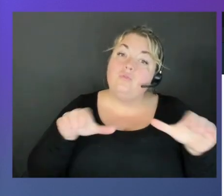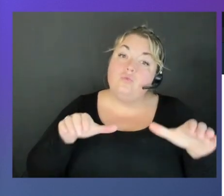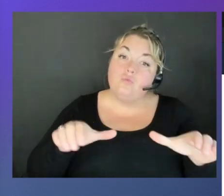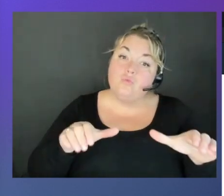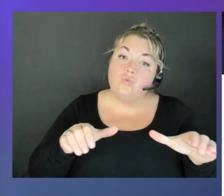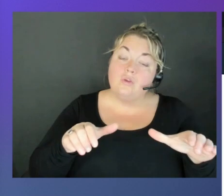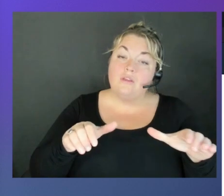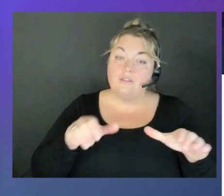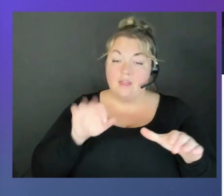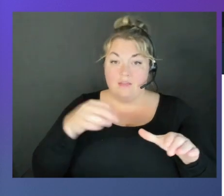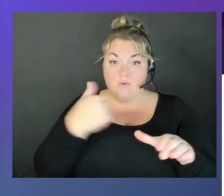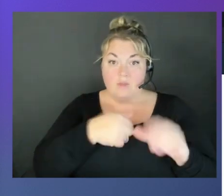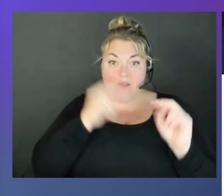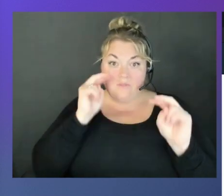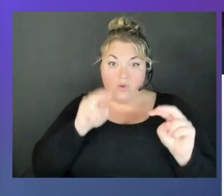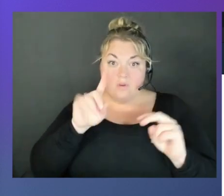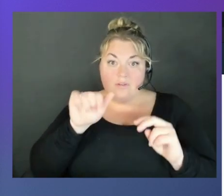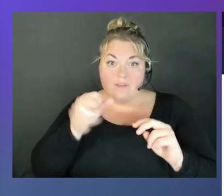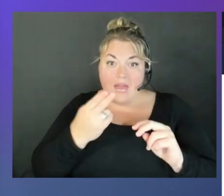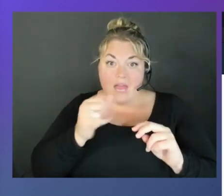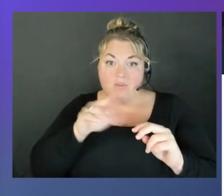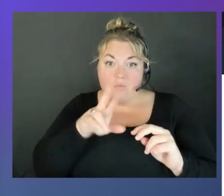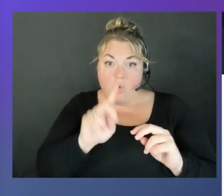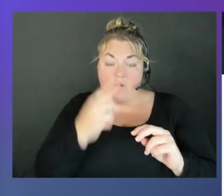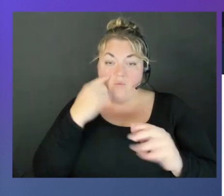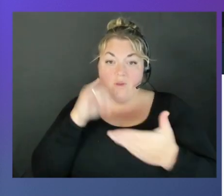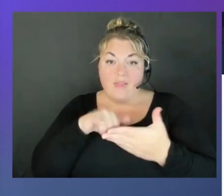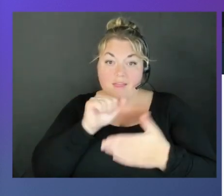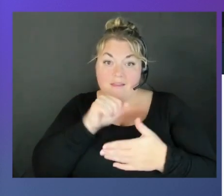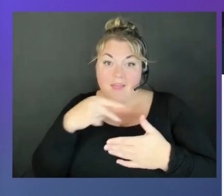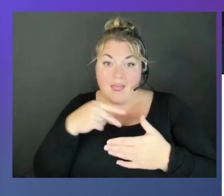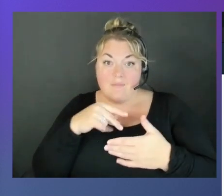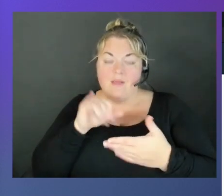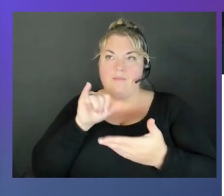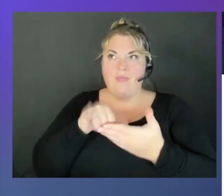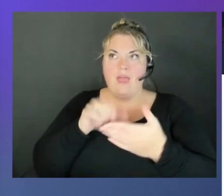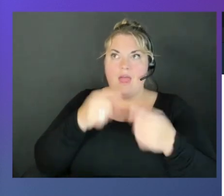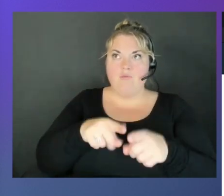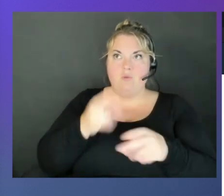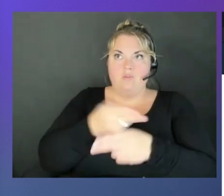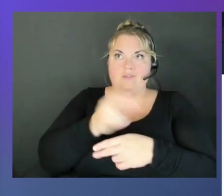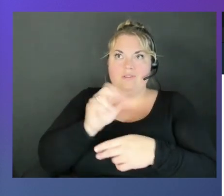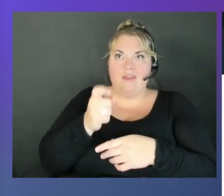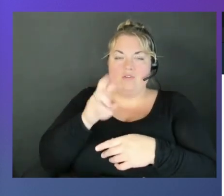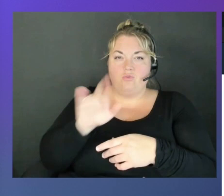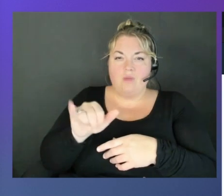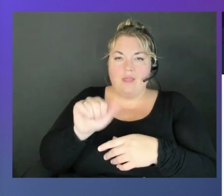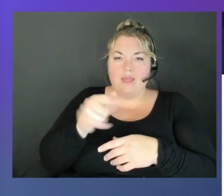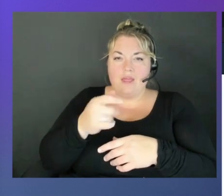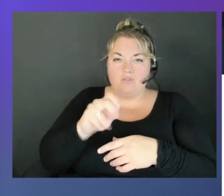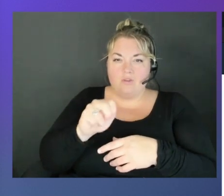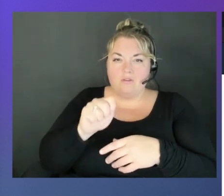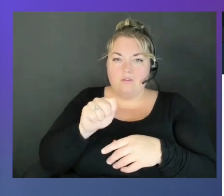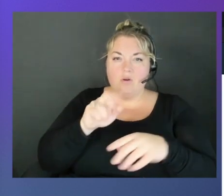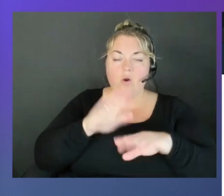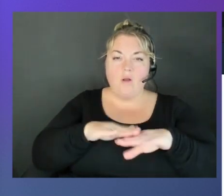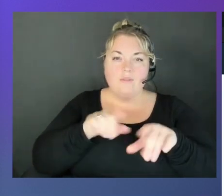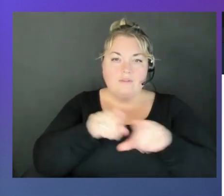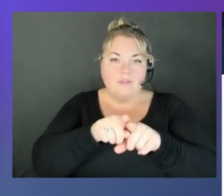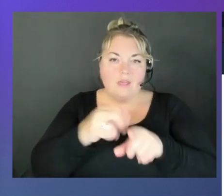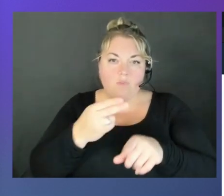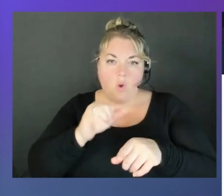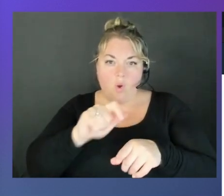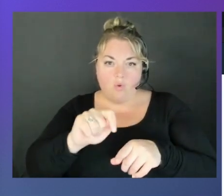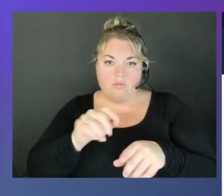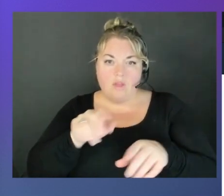if we view the dashboard for this app, this happens to be using the X-Ray agent on the same host as running CloudWatch and